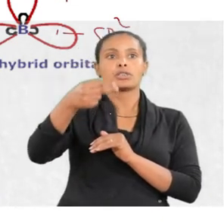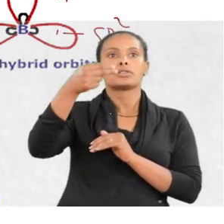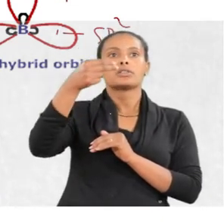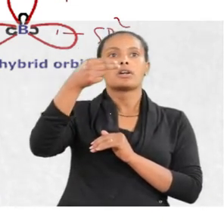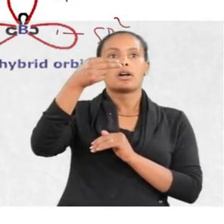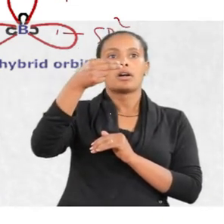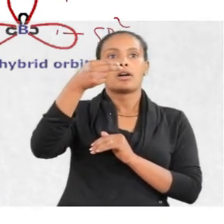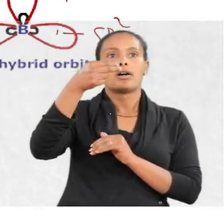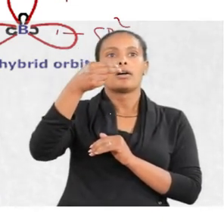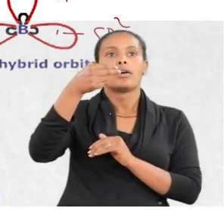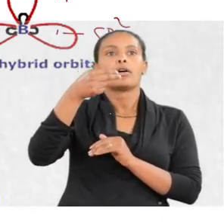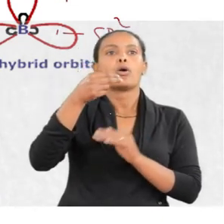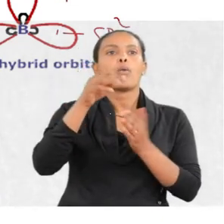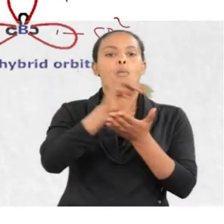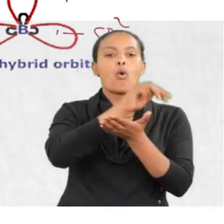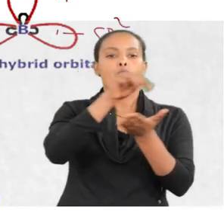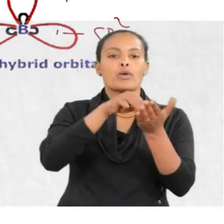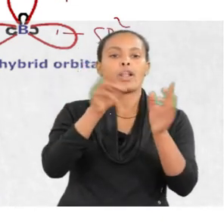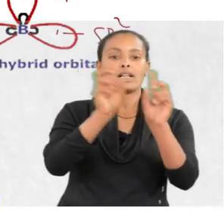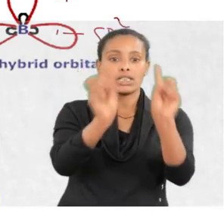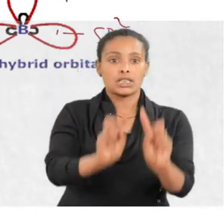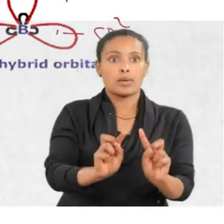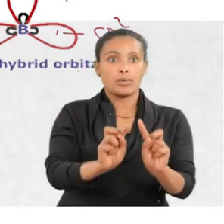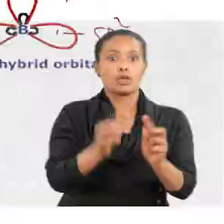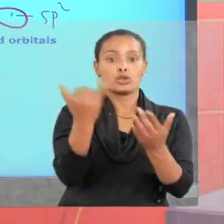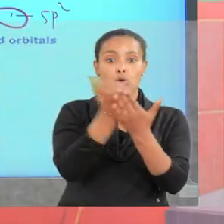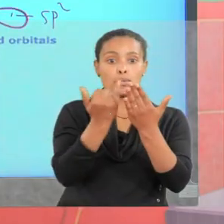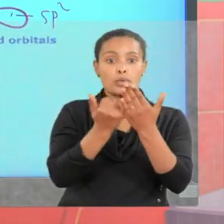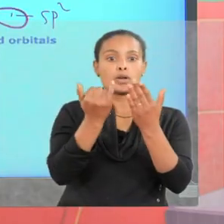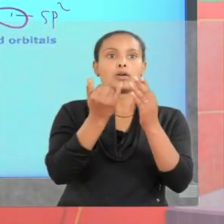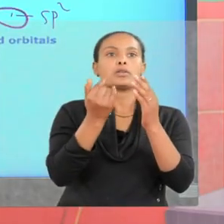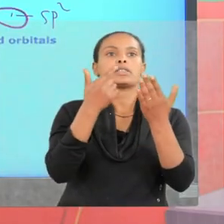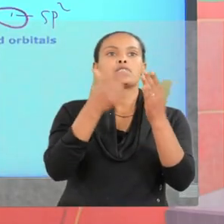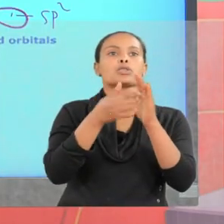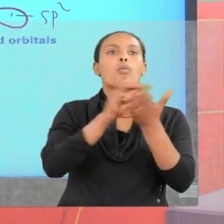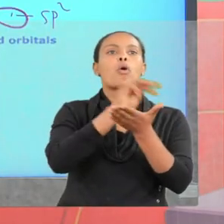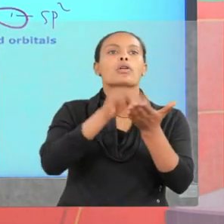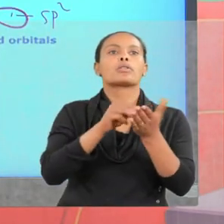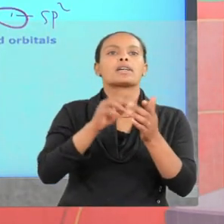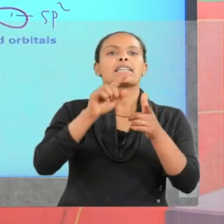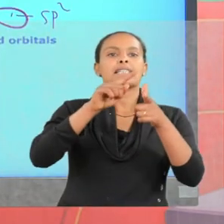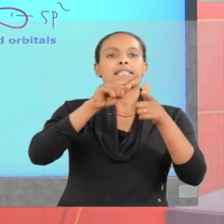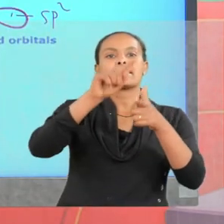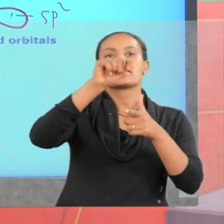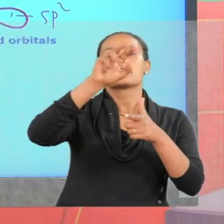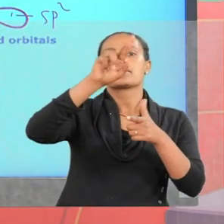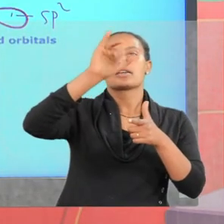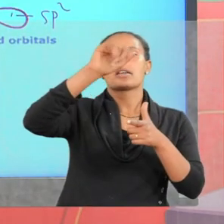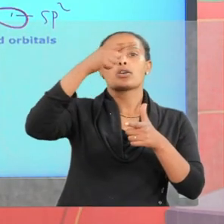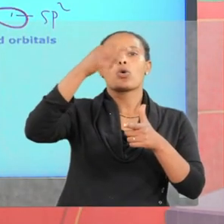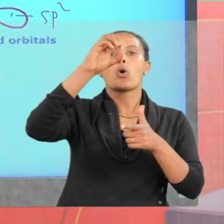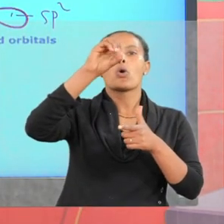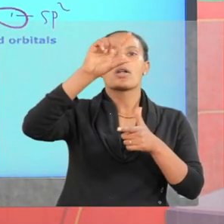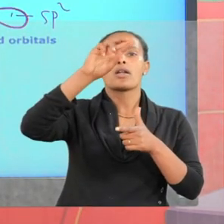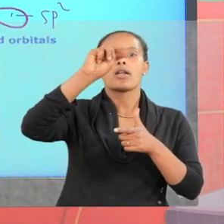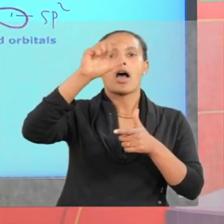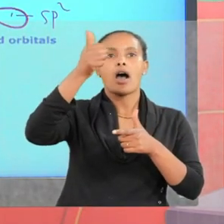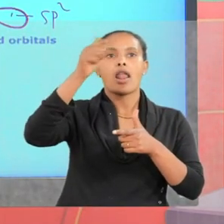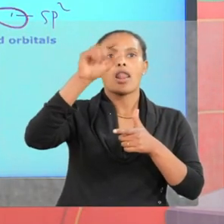hydrogen. The molecular shape, geometry of this molecule is trigonal planar. Bond angle